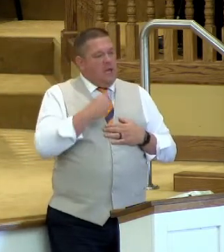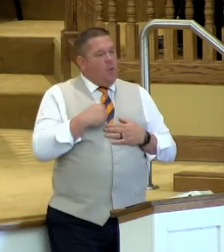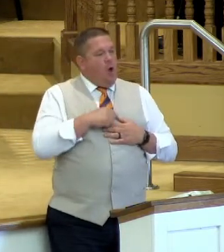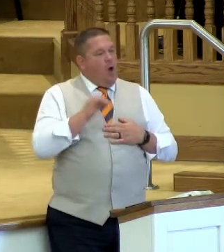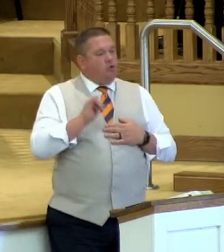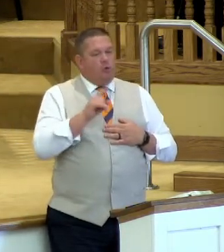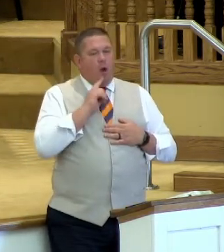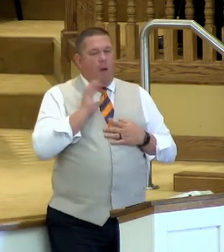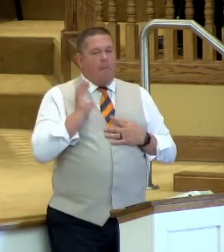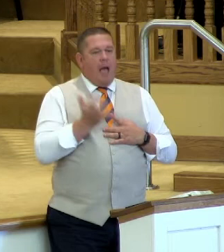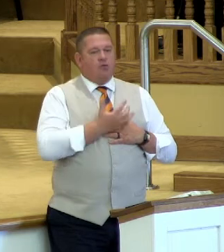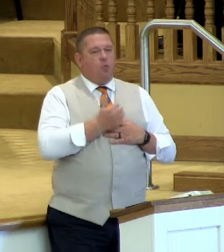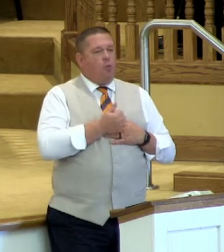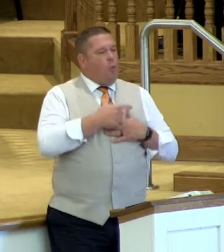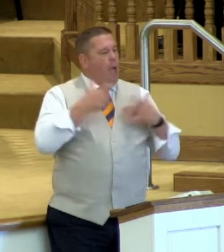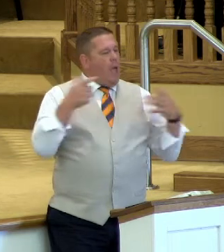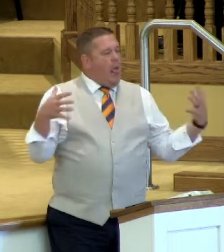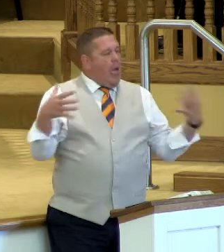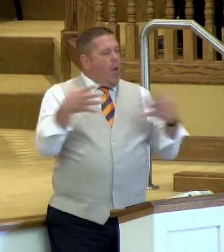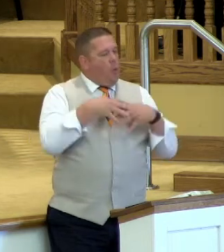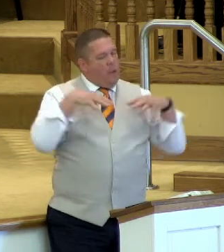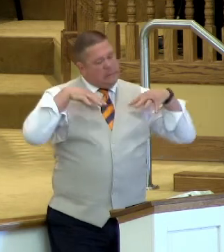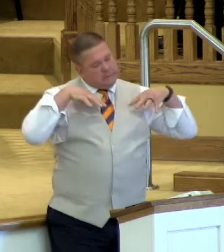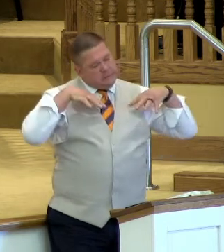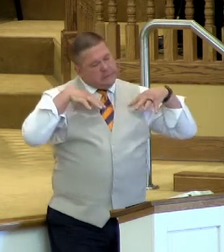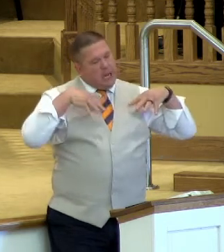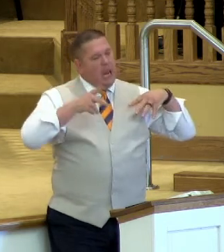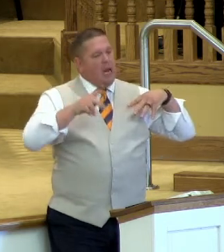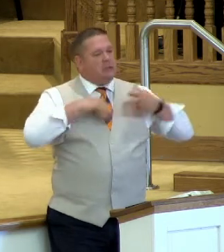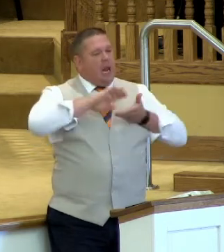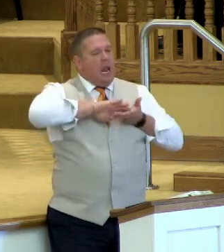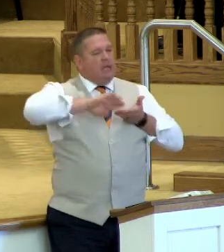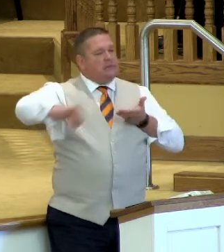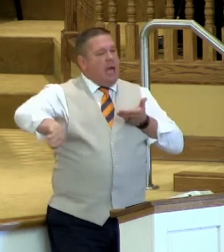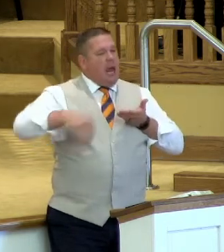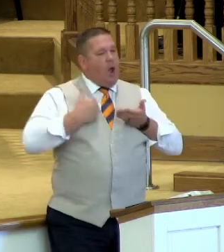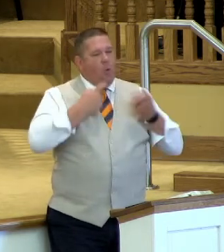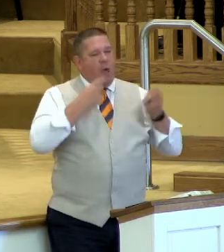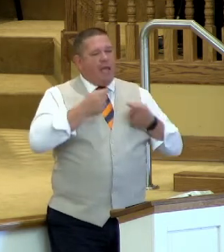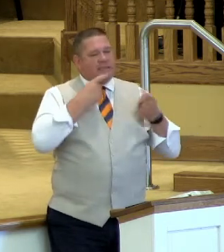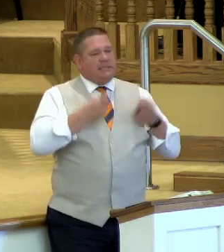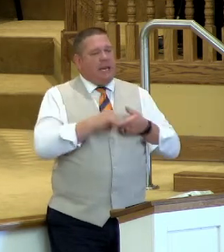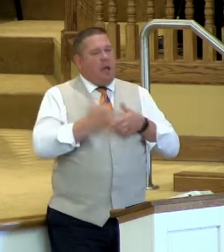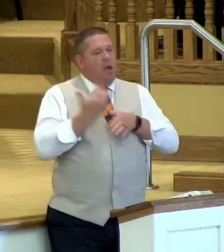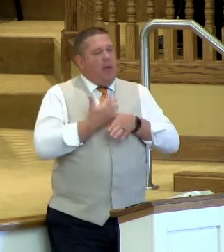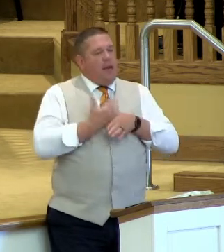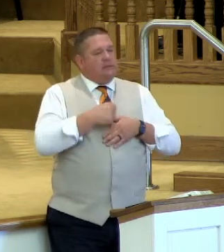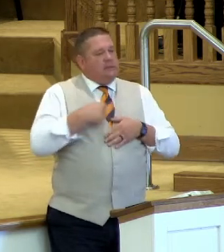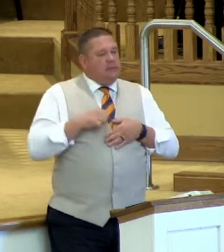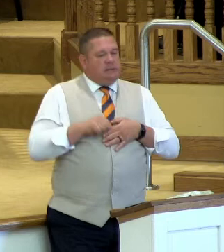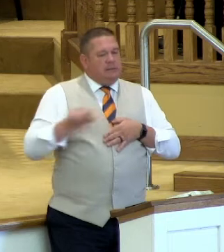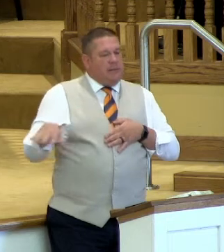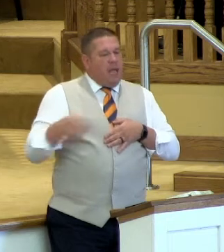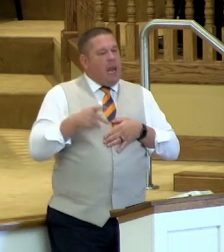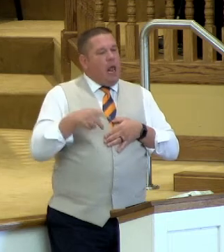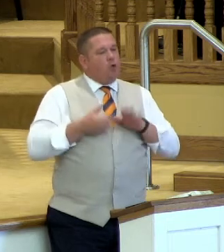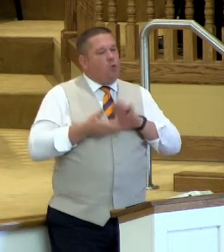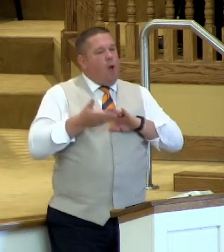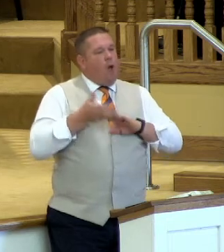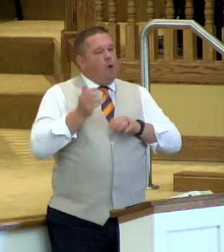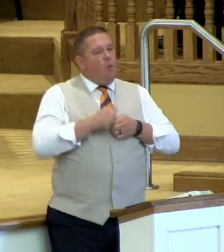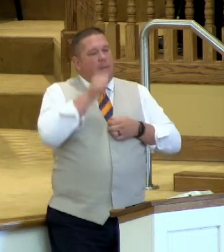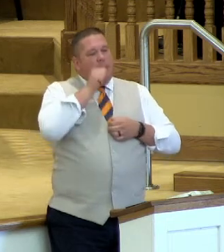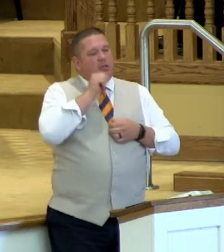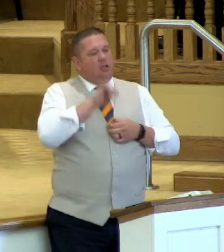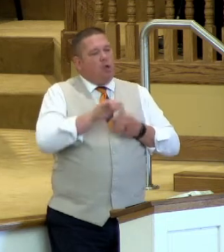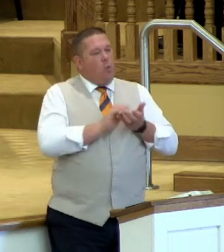also are compassed about with so great a cloud of witnesses, let us lay aside every weight and the sin which doth so easily beset us, and let us run with patience